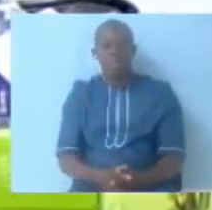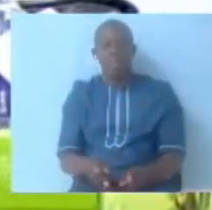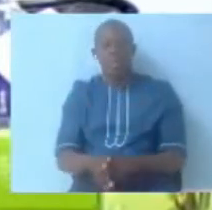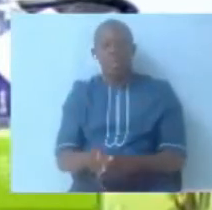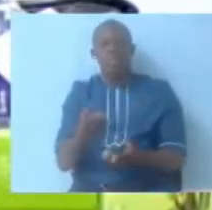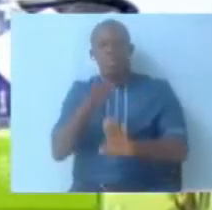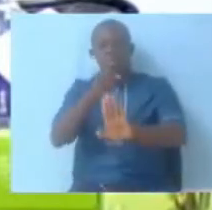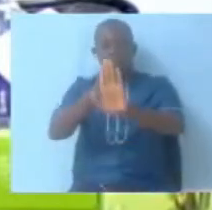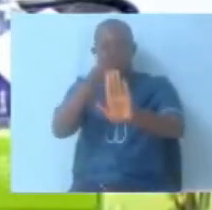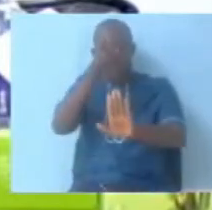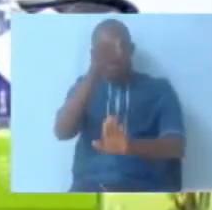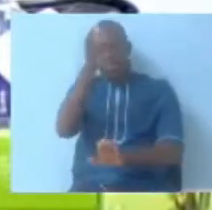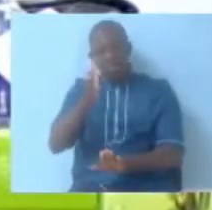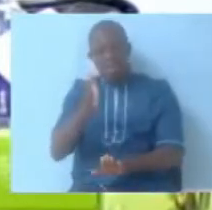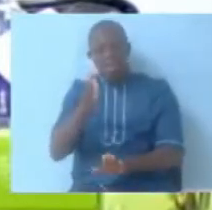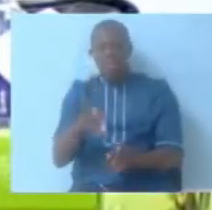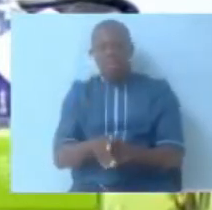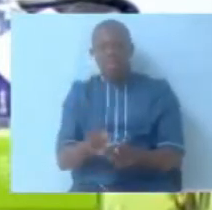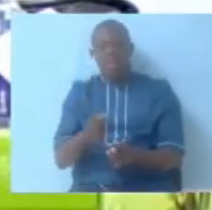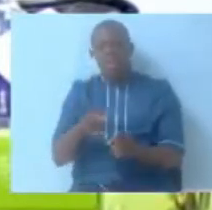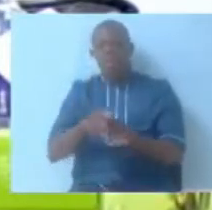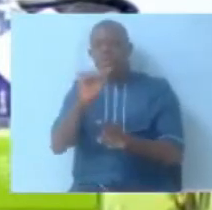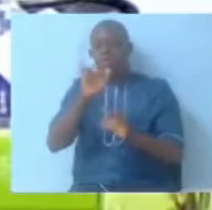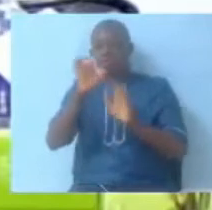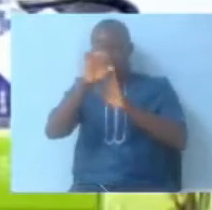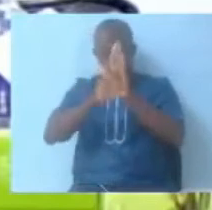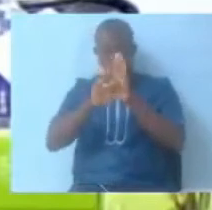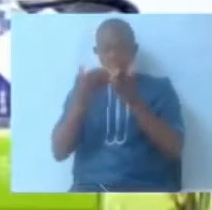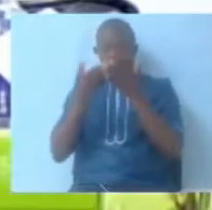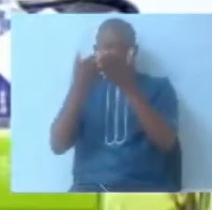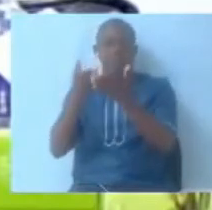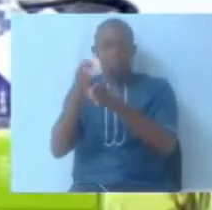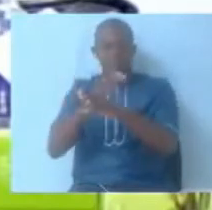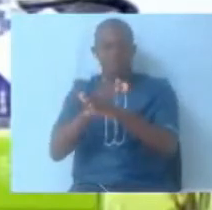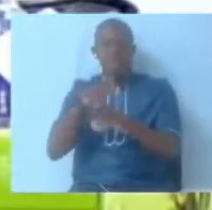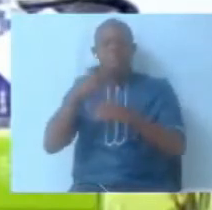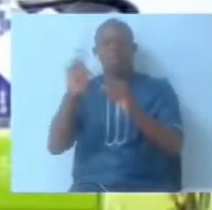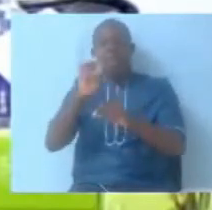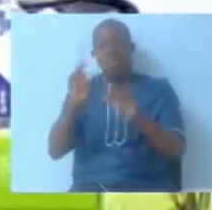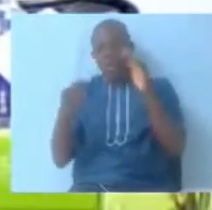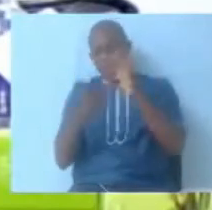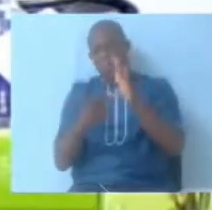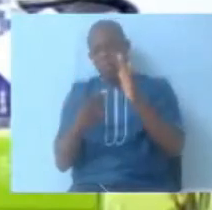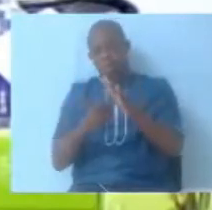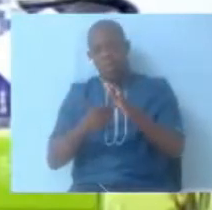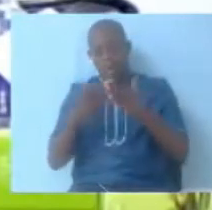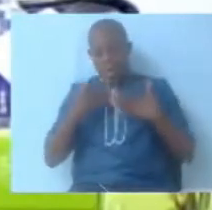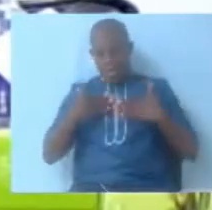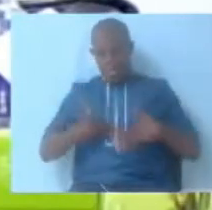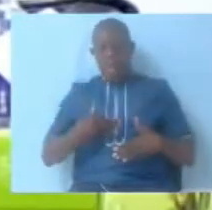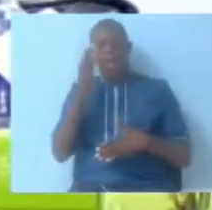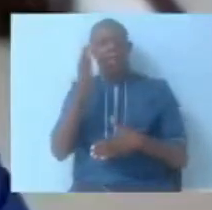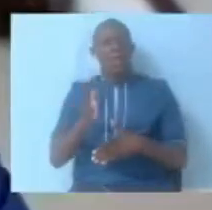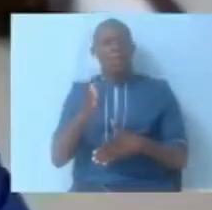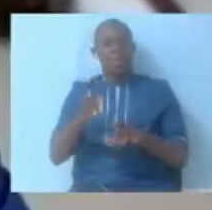protected rights conferred by the constitution, fundamental human rights. Adum mole mu bundati